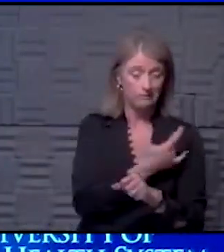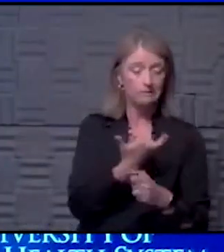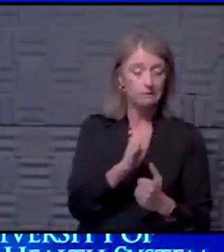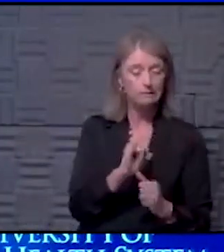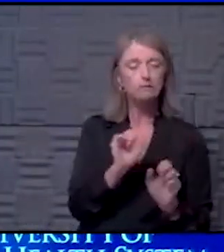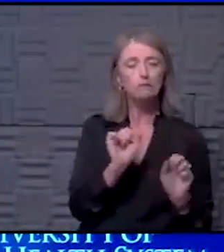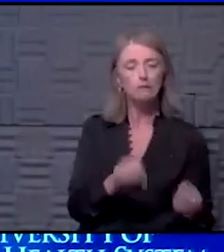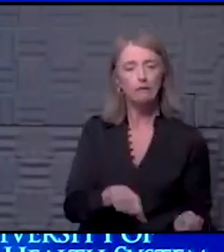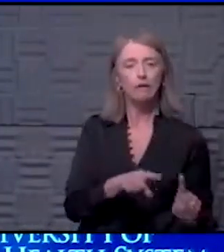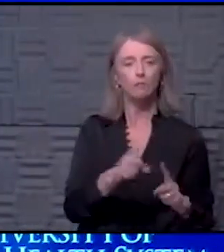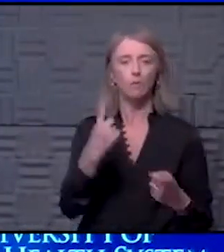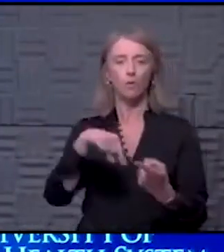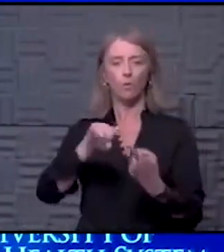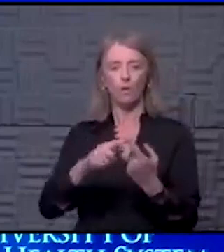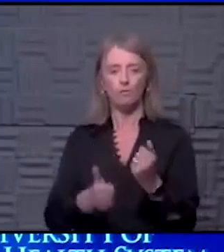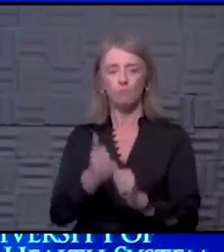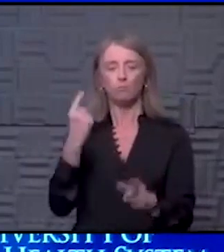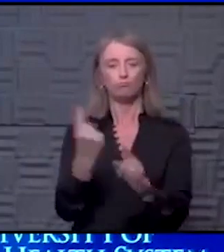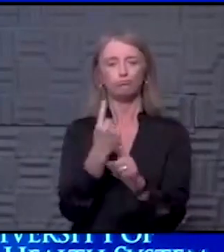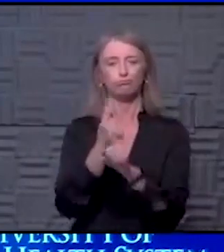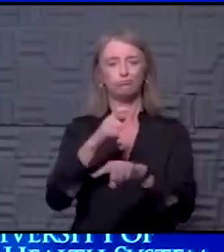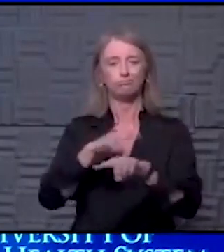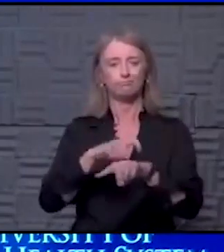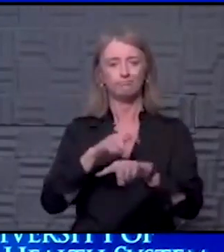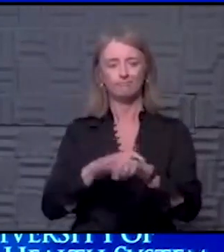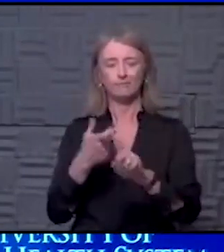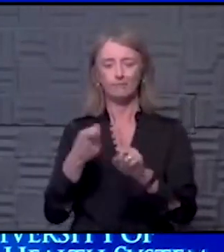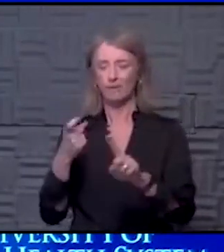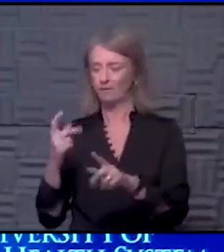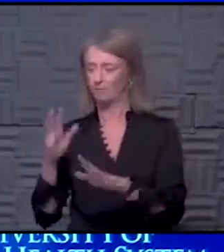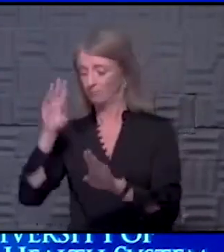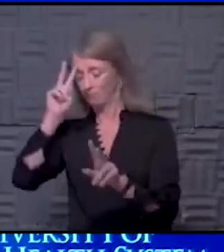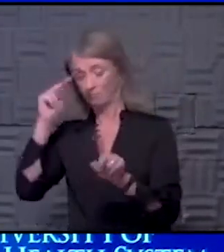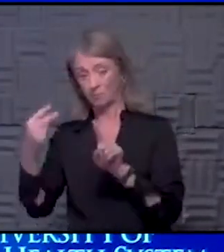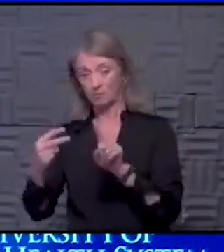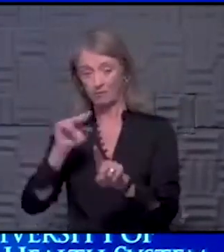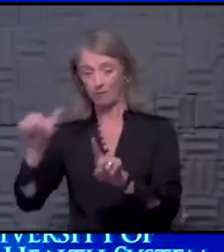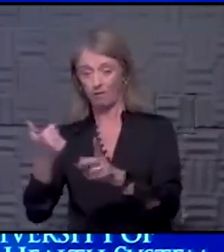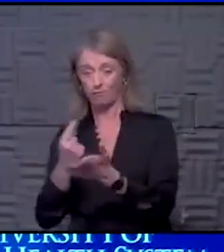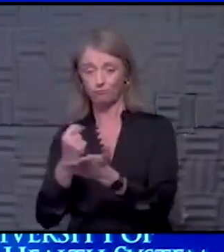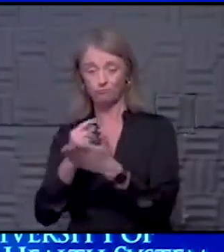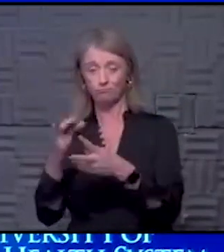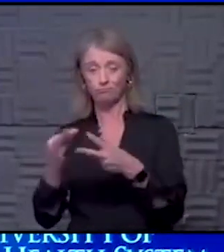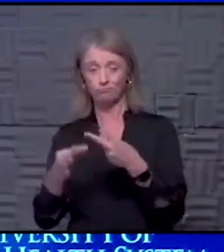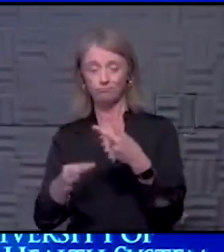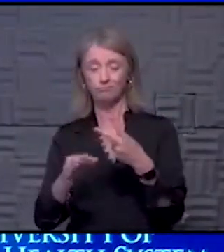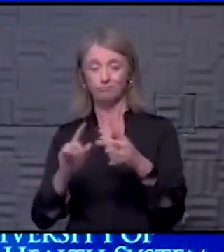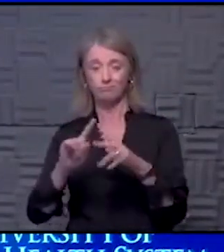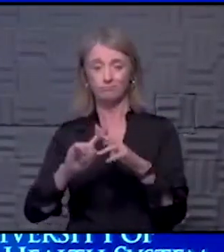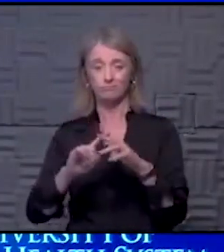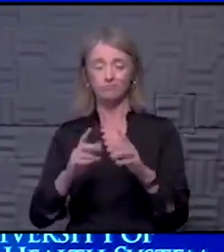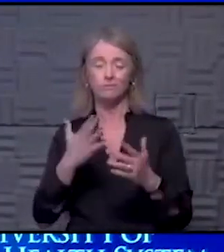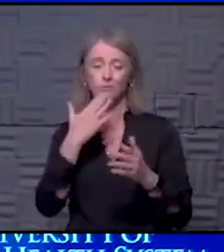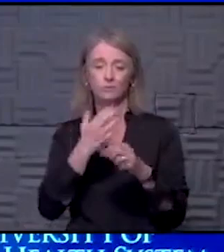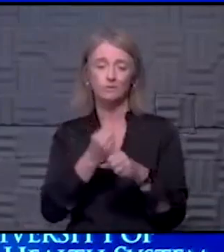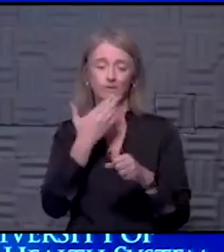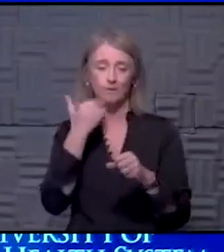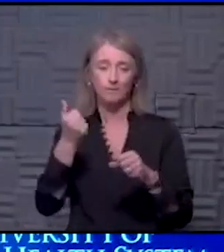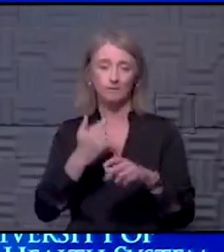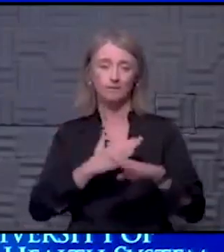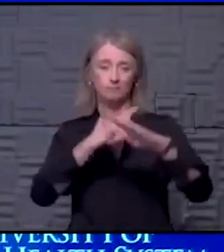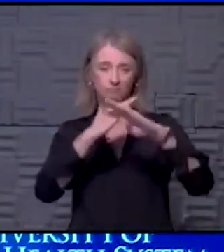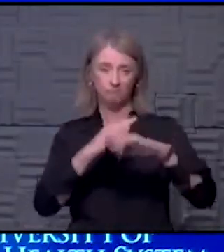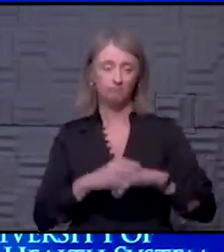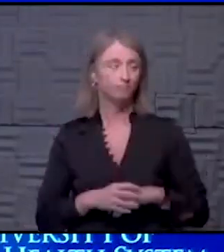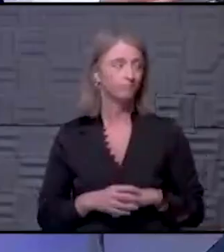vaccine. The question is, when is the most appropriate time from the perspective of other treatment options and generating as much immune response as you can. And